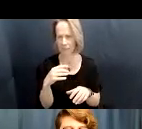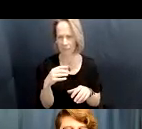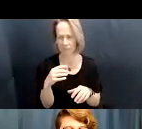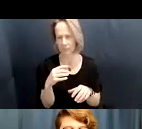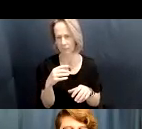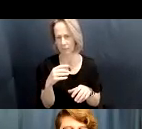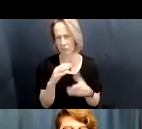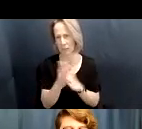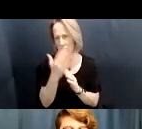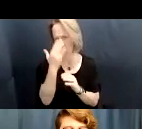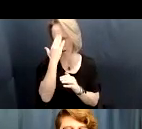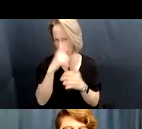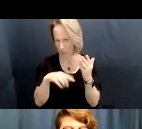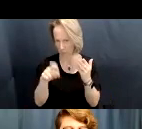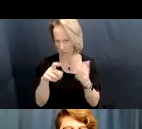we'll break that down here.